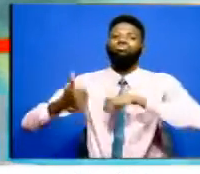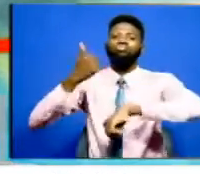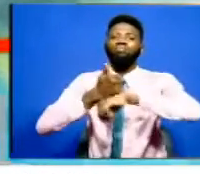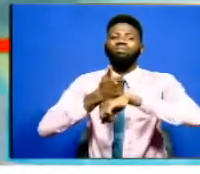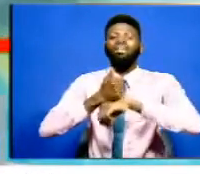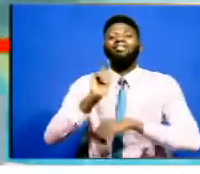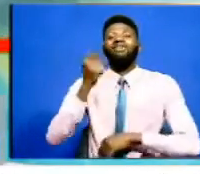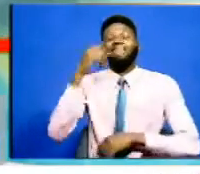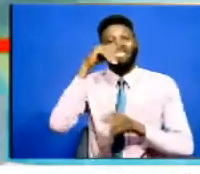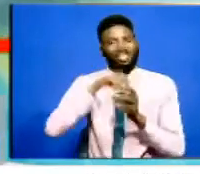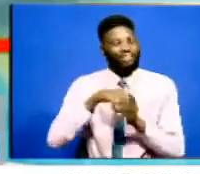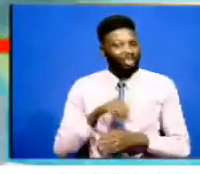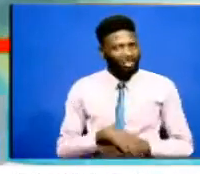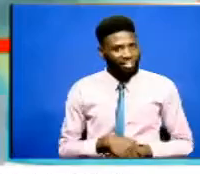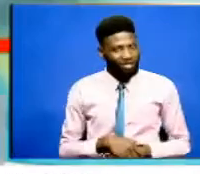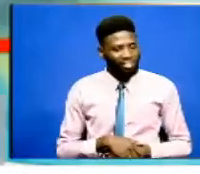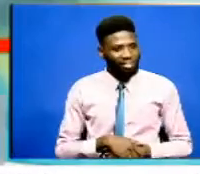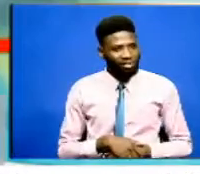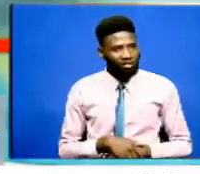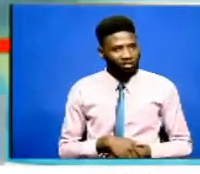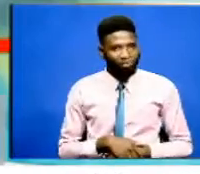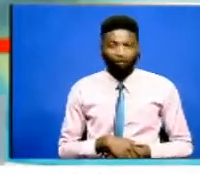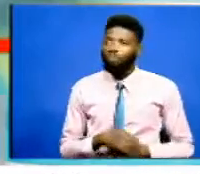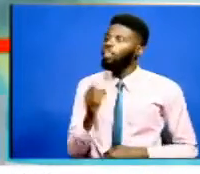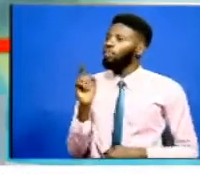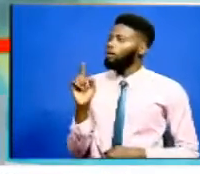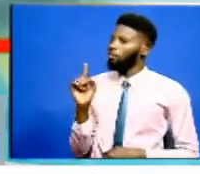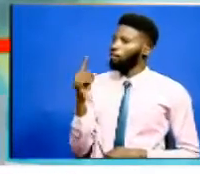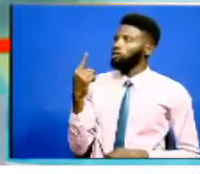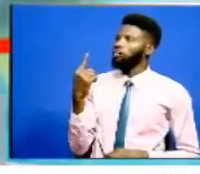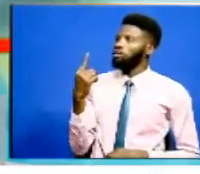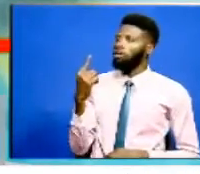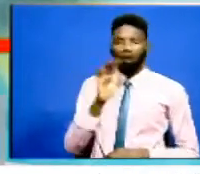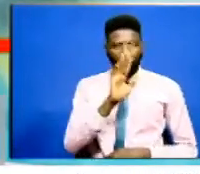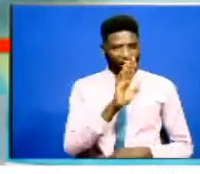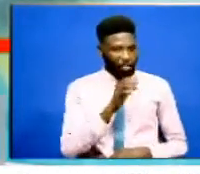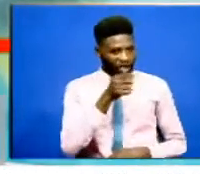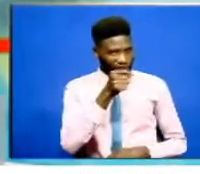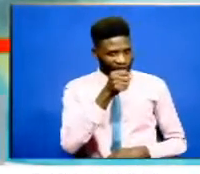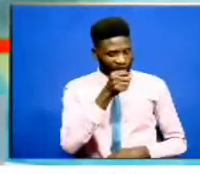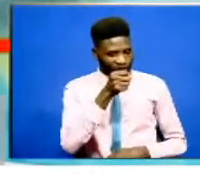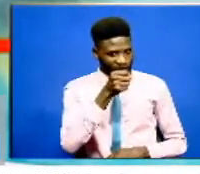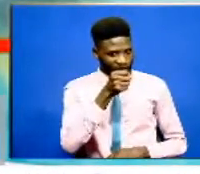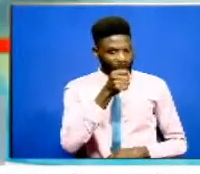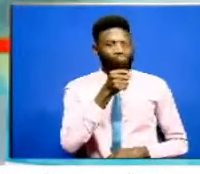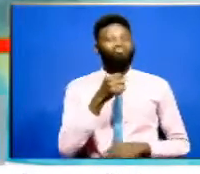Because it's one of the, well, actually it's one of the... First of all, let me... Hold the thought.